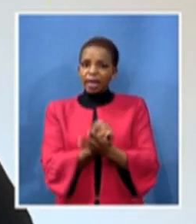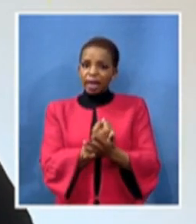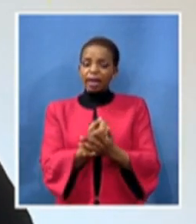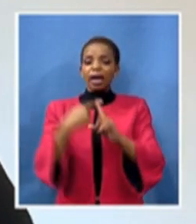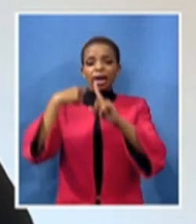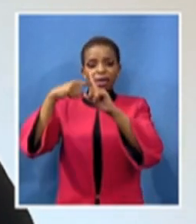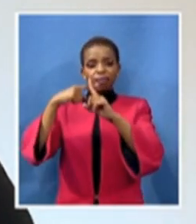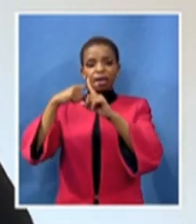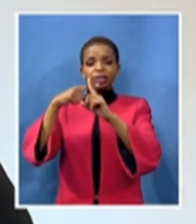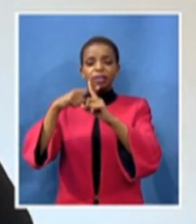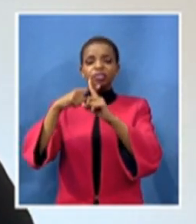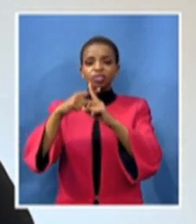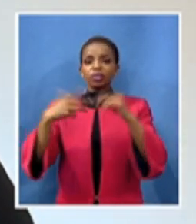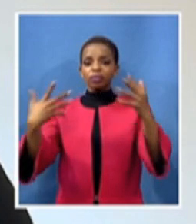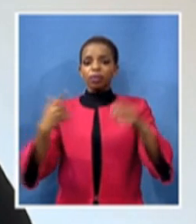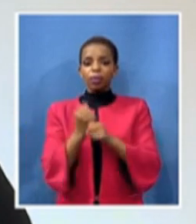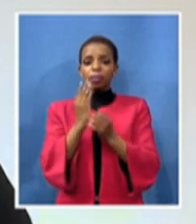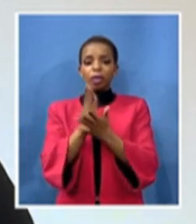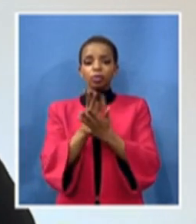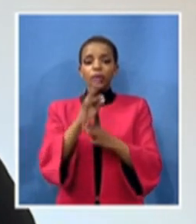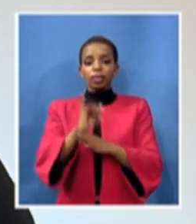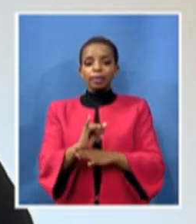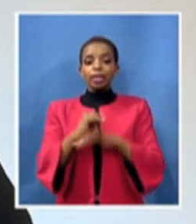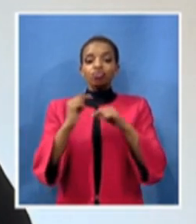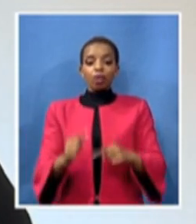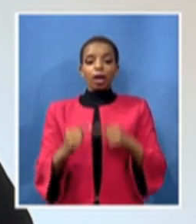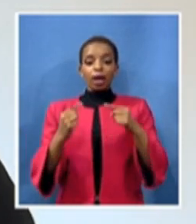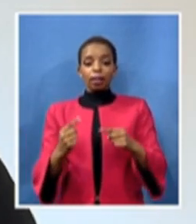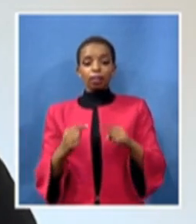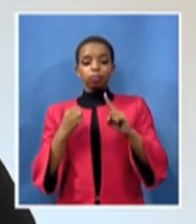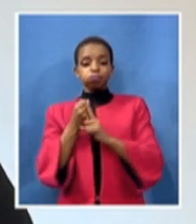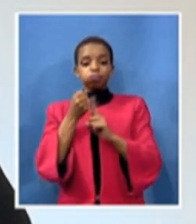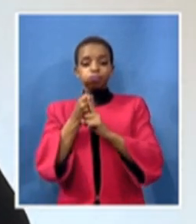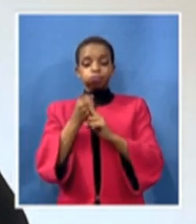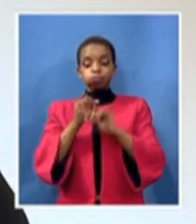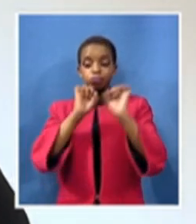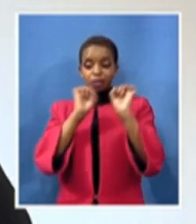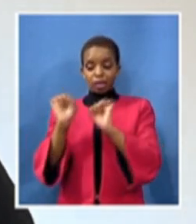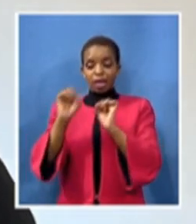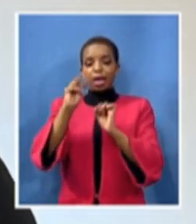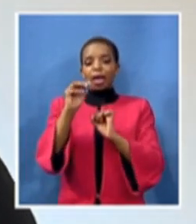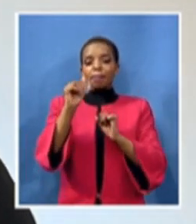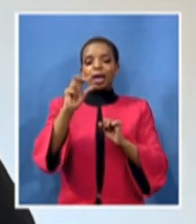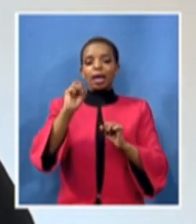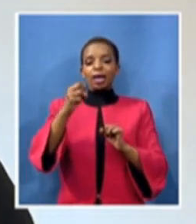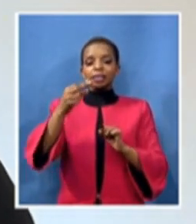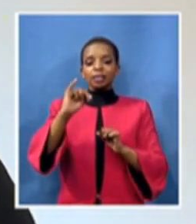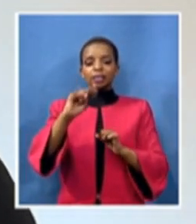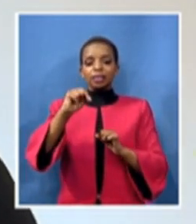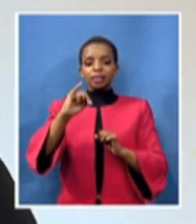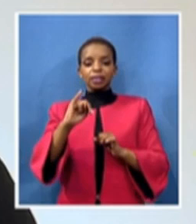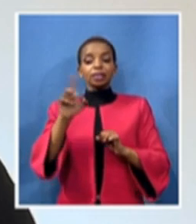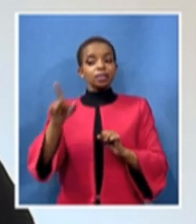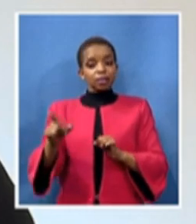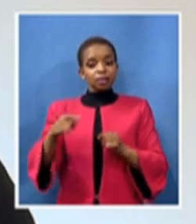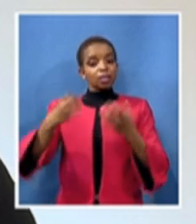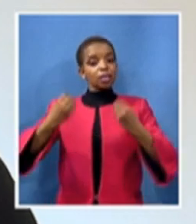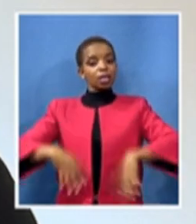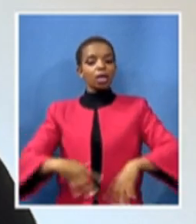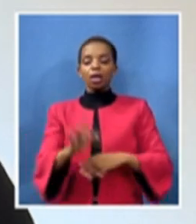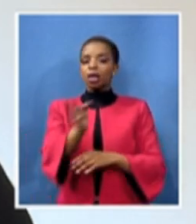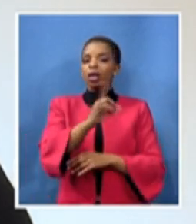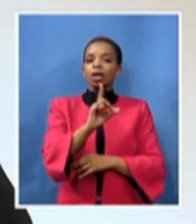Mashinini and others were not in vain. We must challenge the status quo. It cannot be correct that 26 years